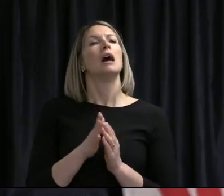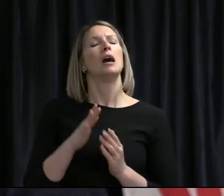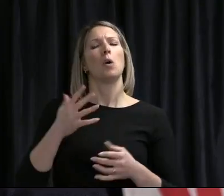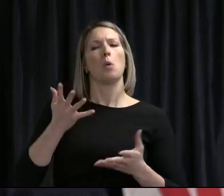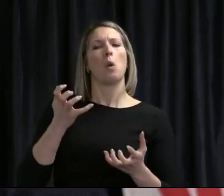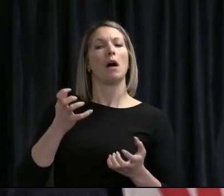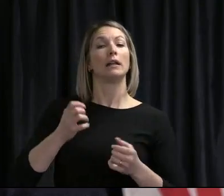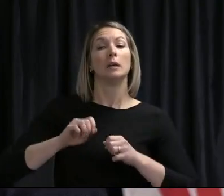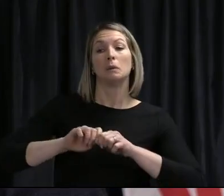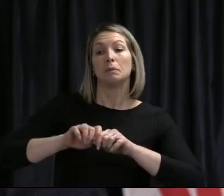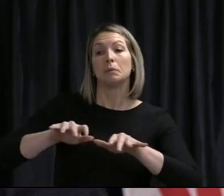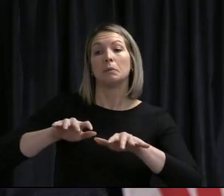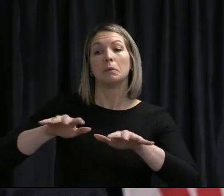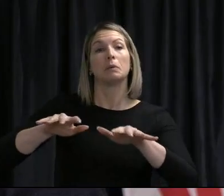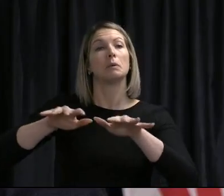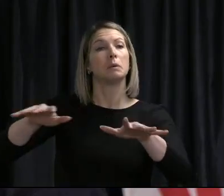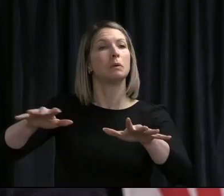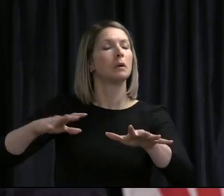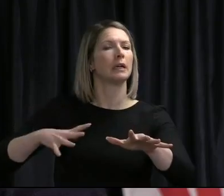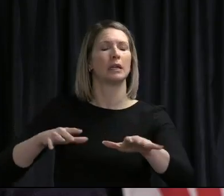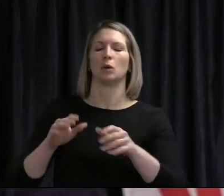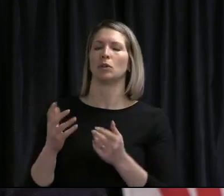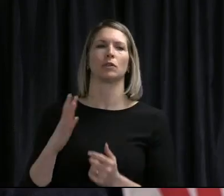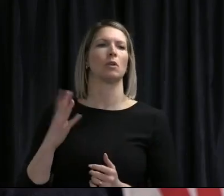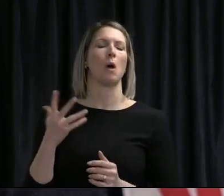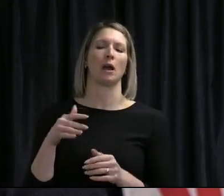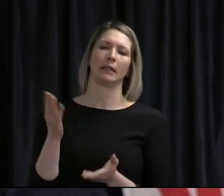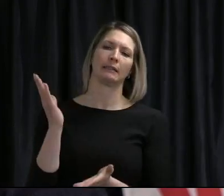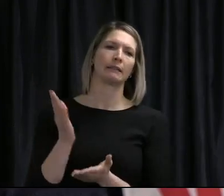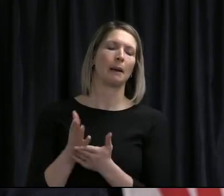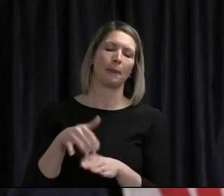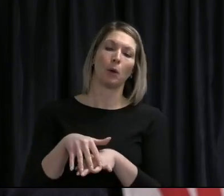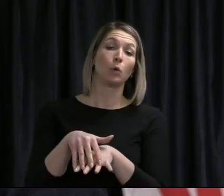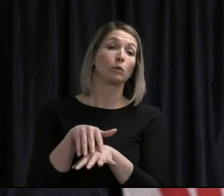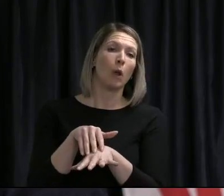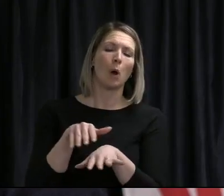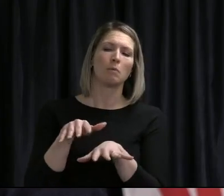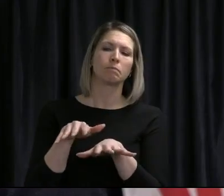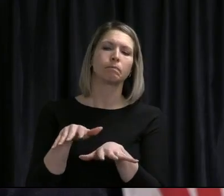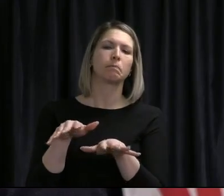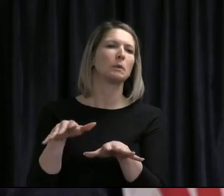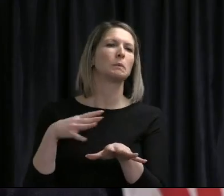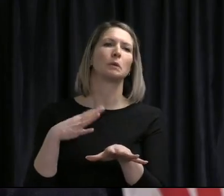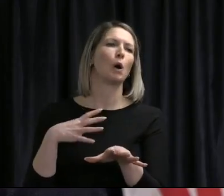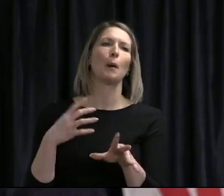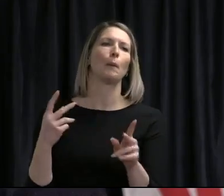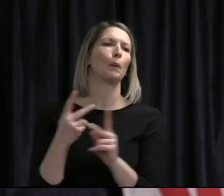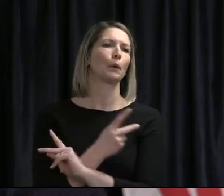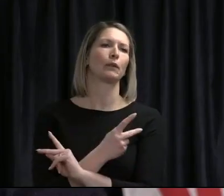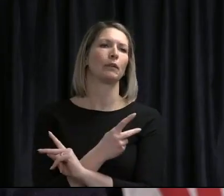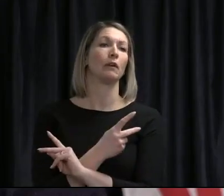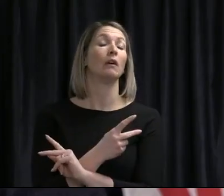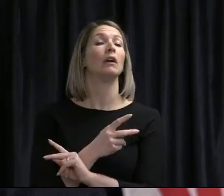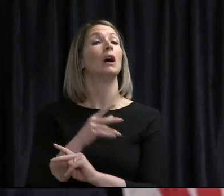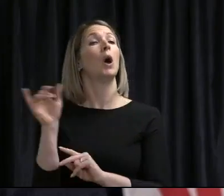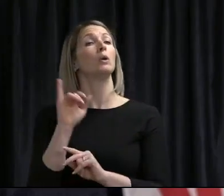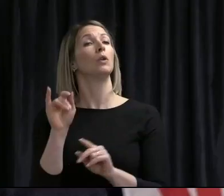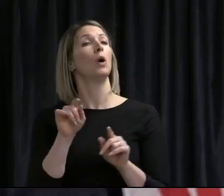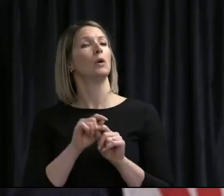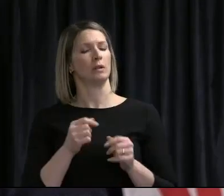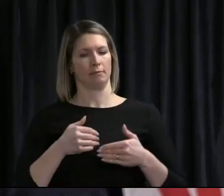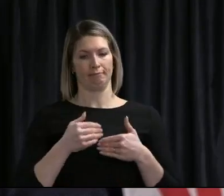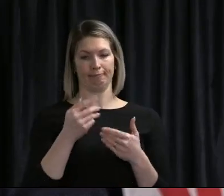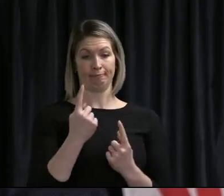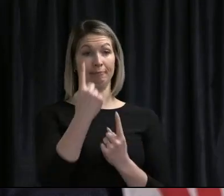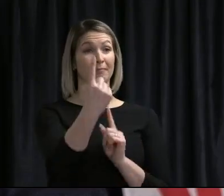stop or slow down the spread of highly contagious disease or viruses, and such things as maintaining a distance of 2 meters